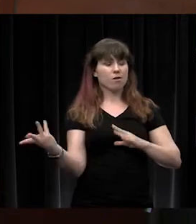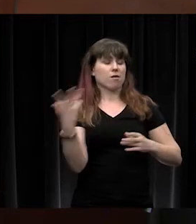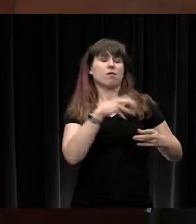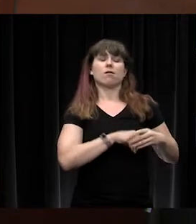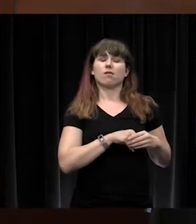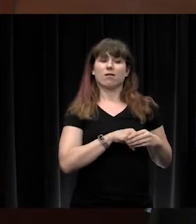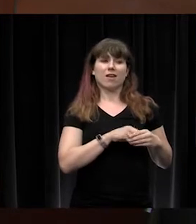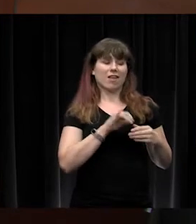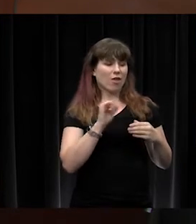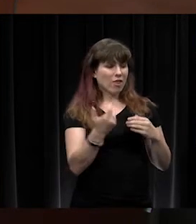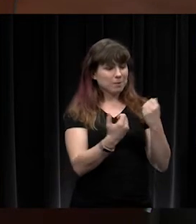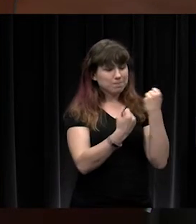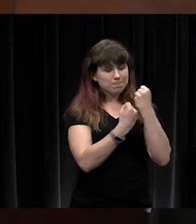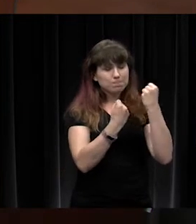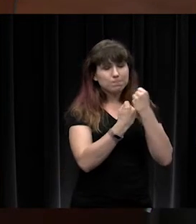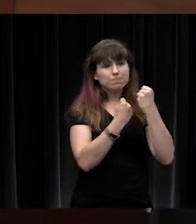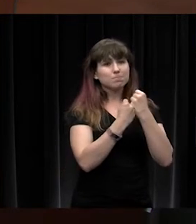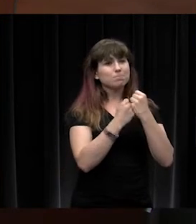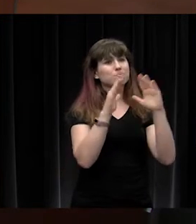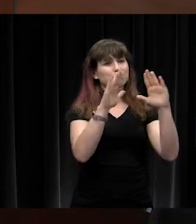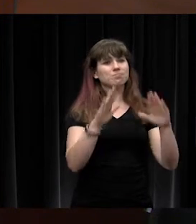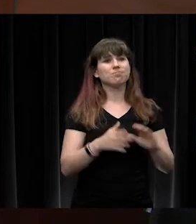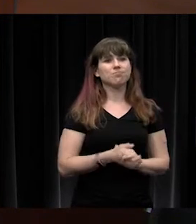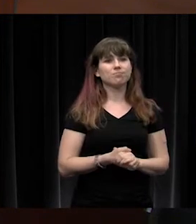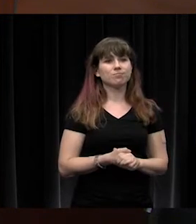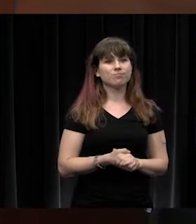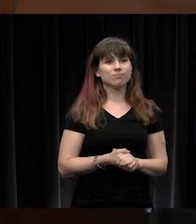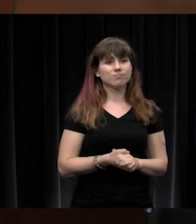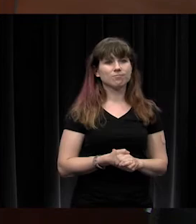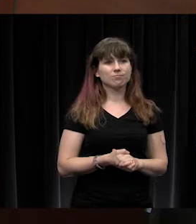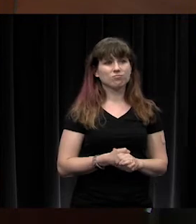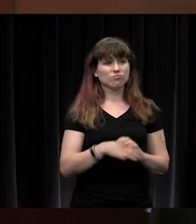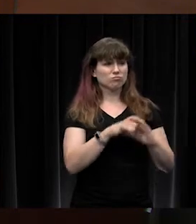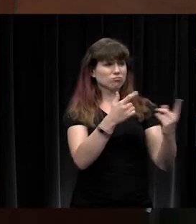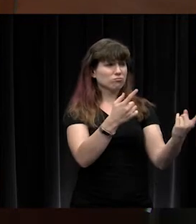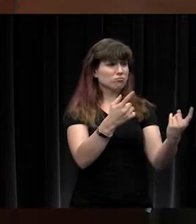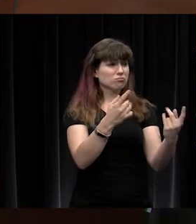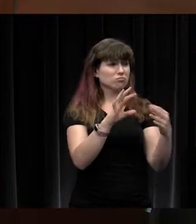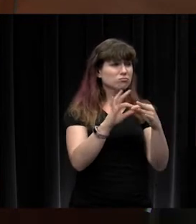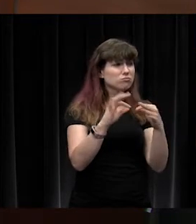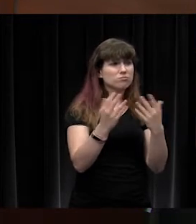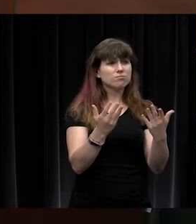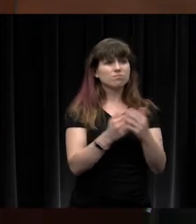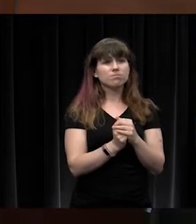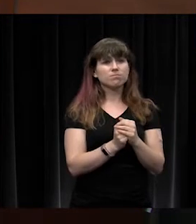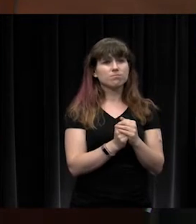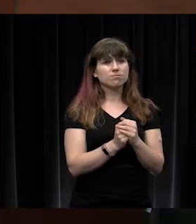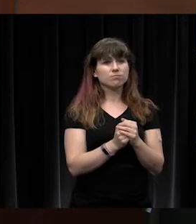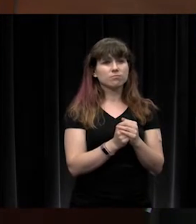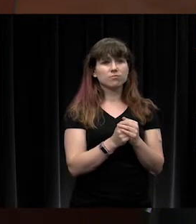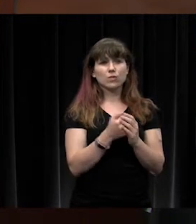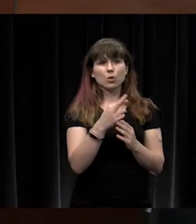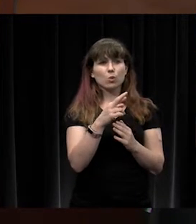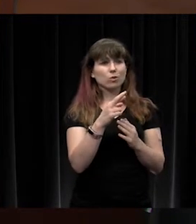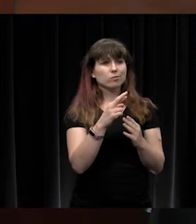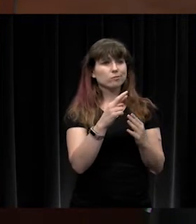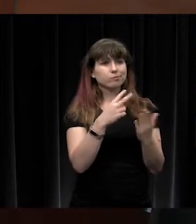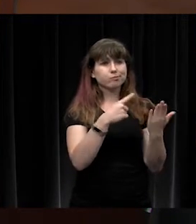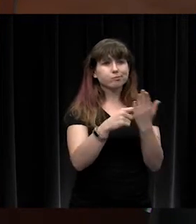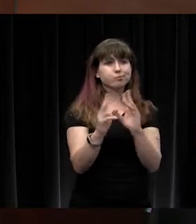and we get all that support. That's just awesome. Any other comments? Anything, any other discussion